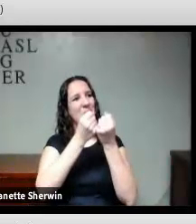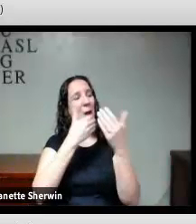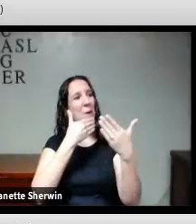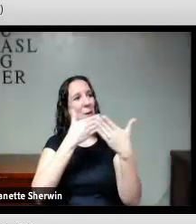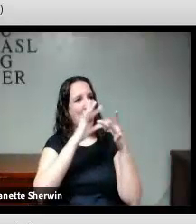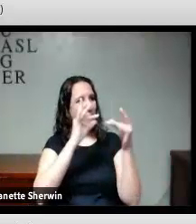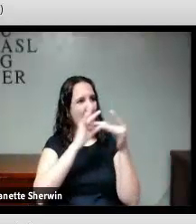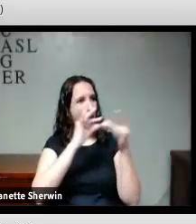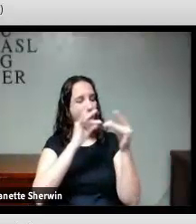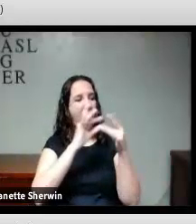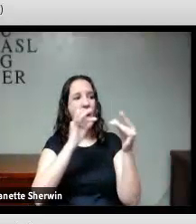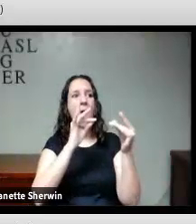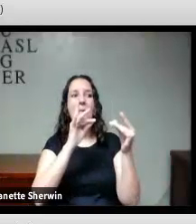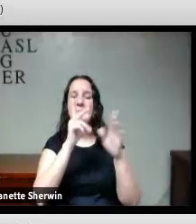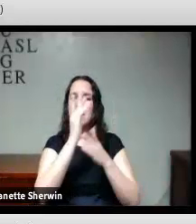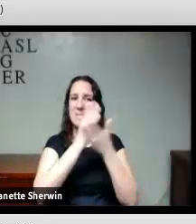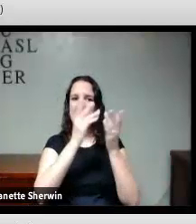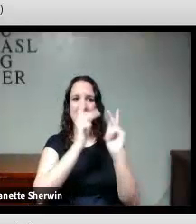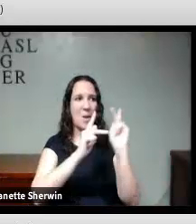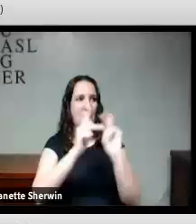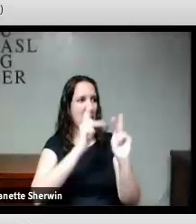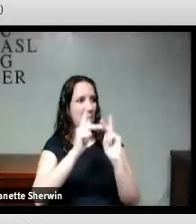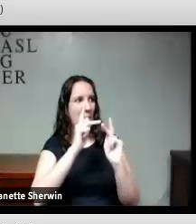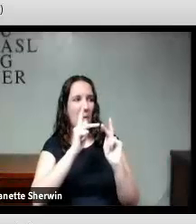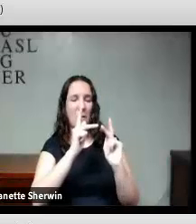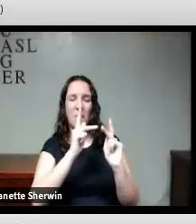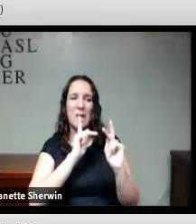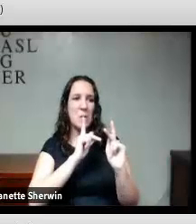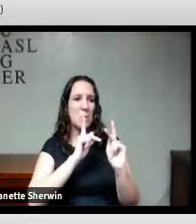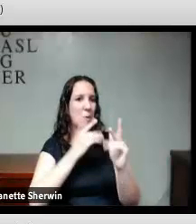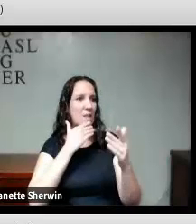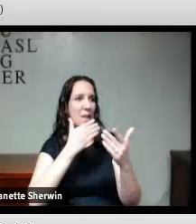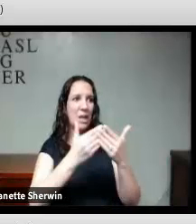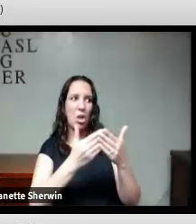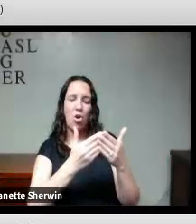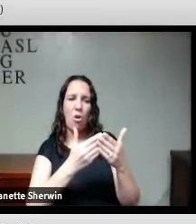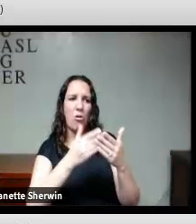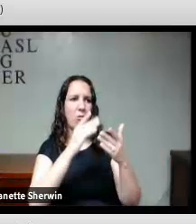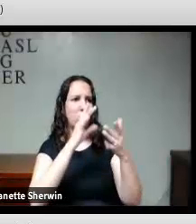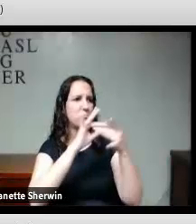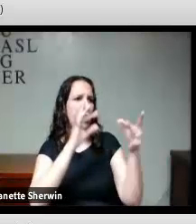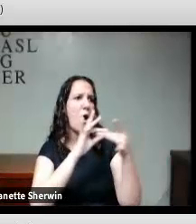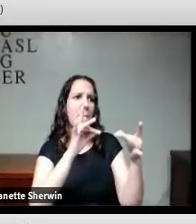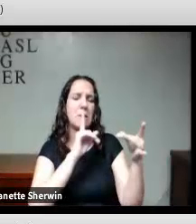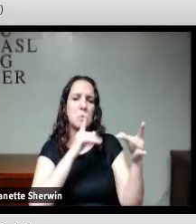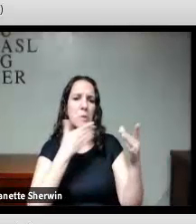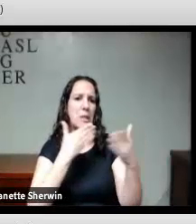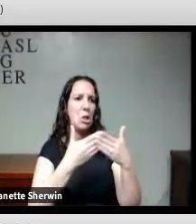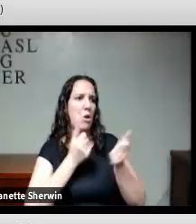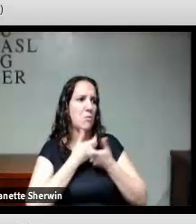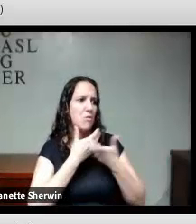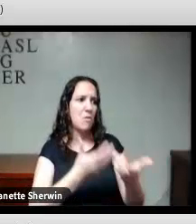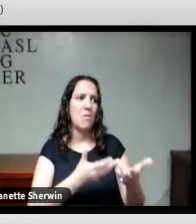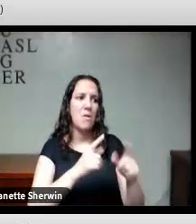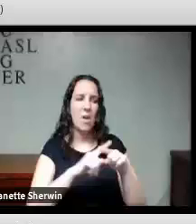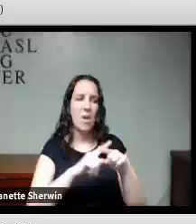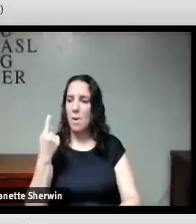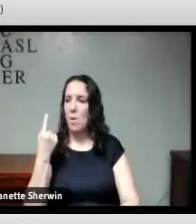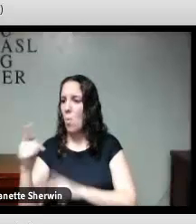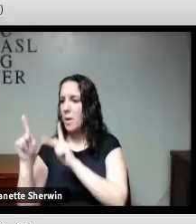that really got something out of it, which is my whole point. And I'll have one person that'll say, I talked too long, or I didn't